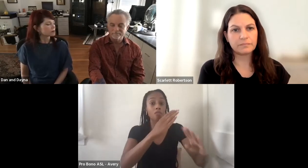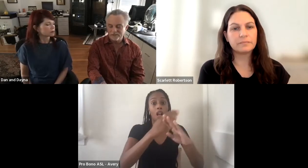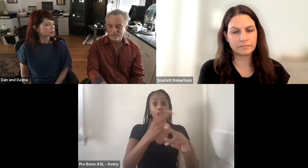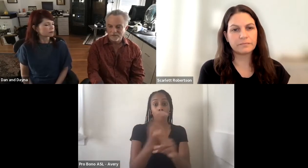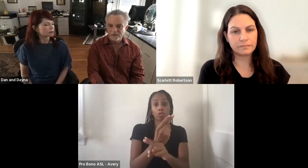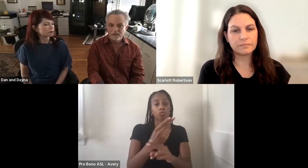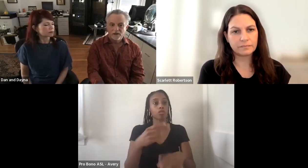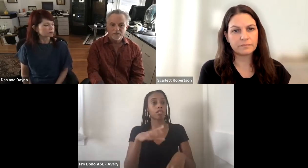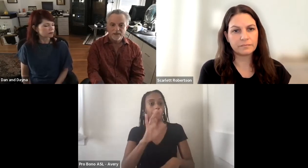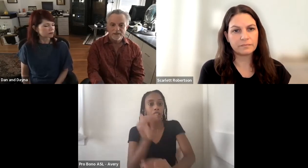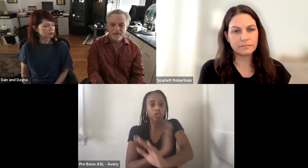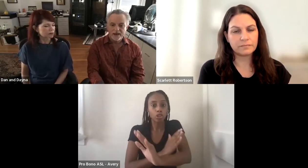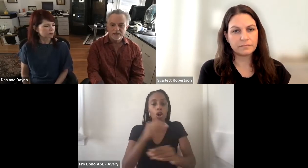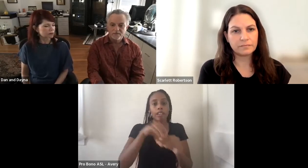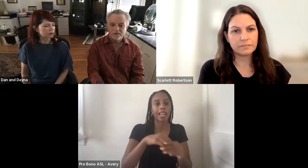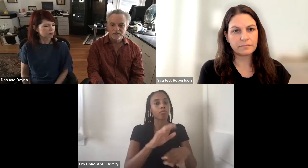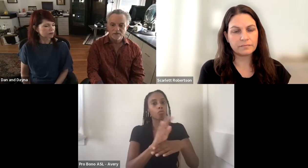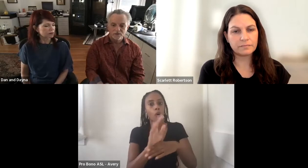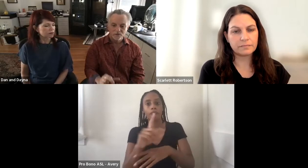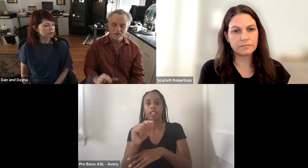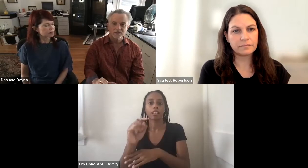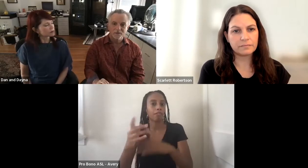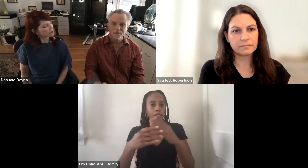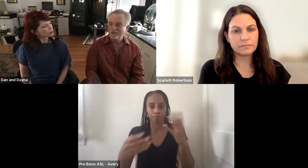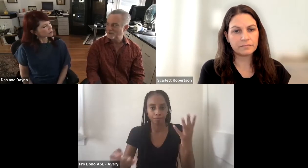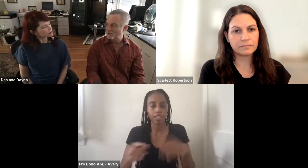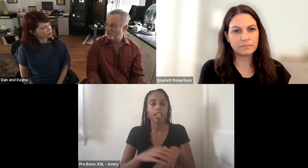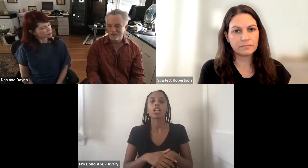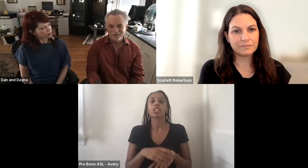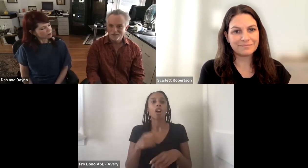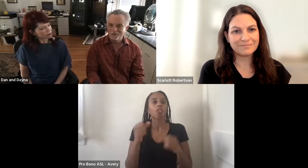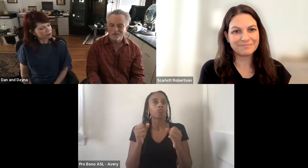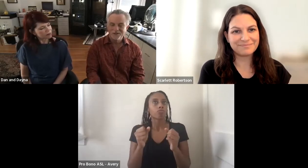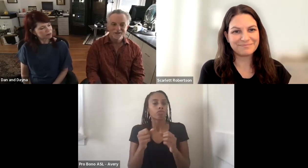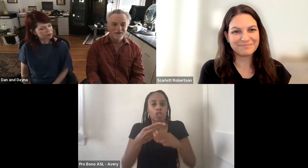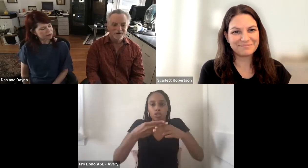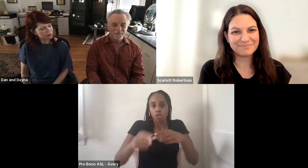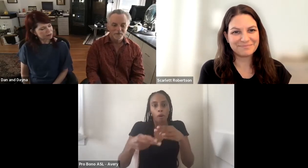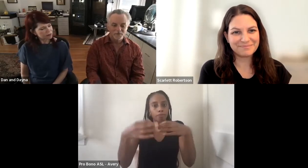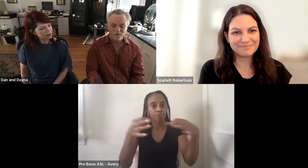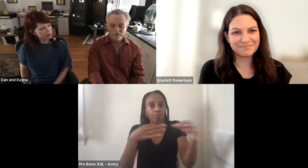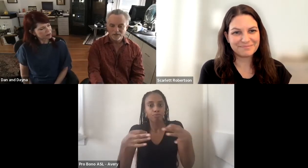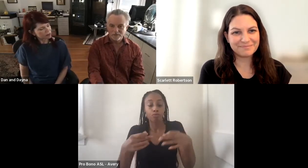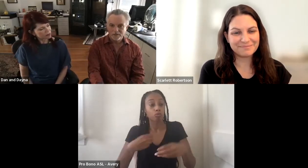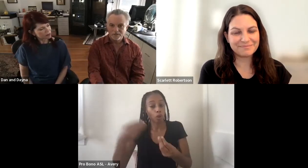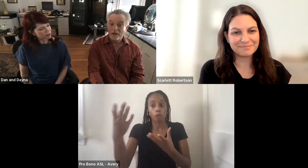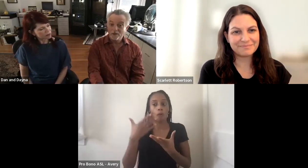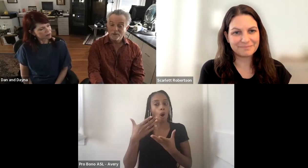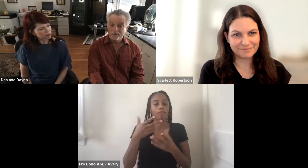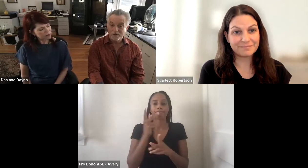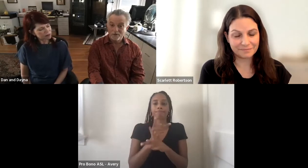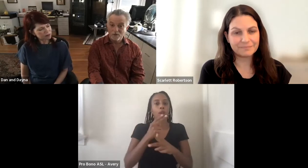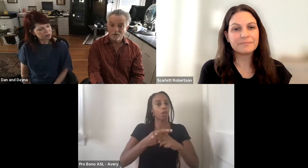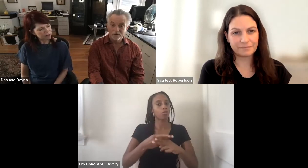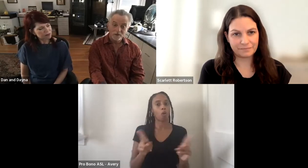TV and so forth. And that, with a short description, because we were told keep it short, was what we went to his manager